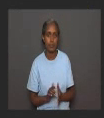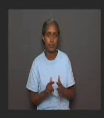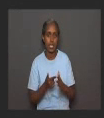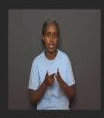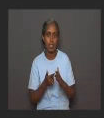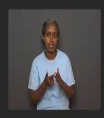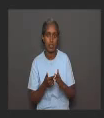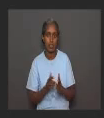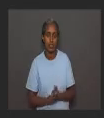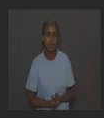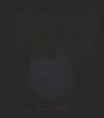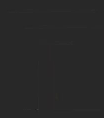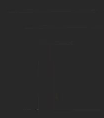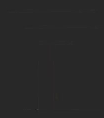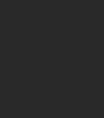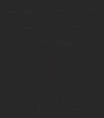Begin.